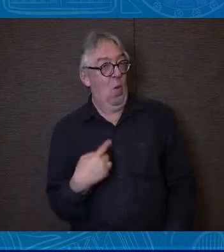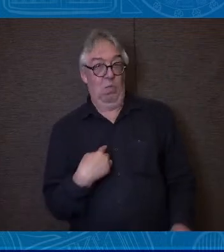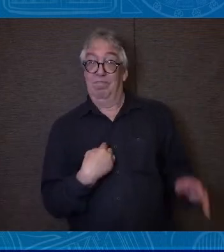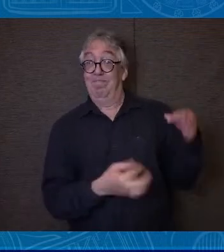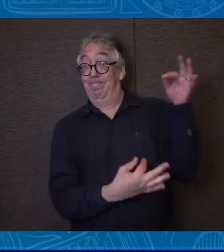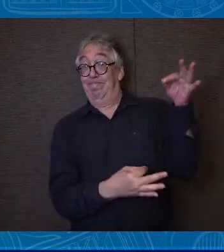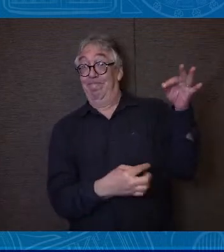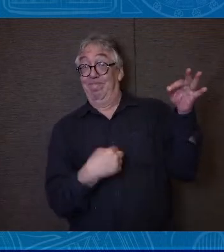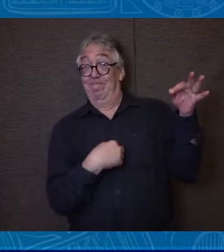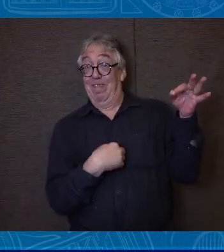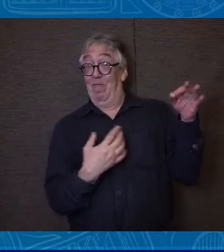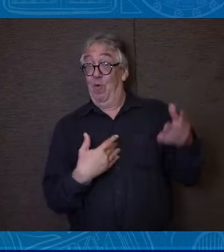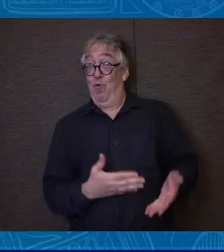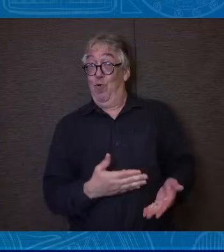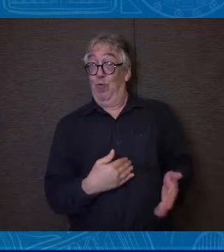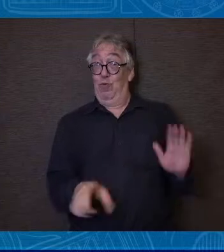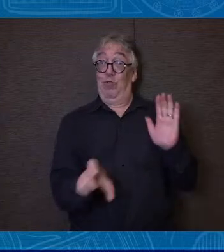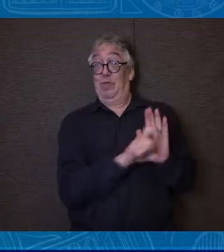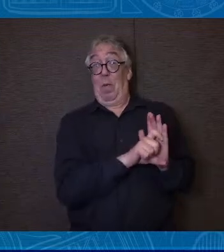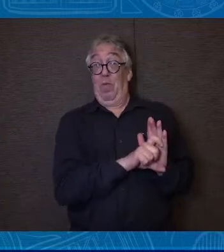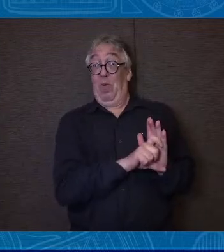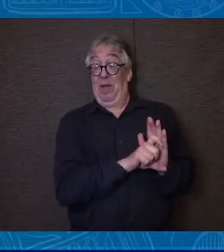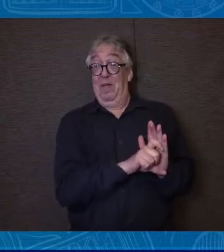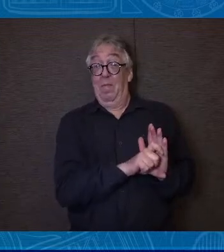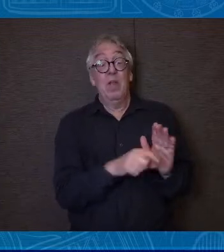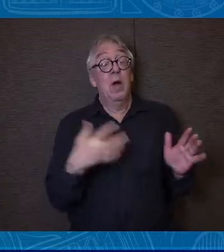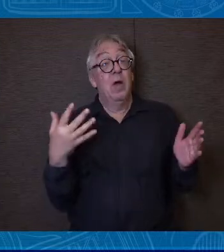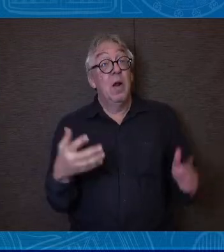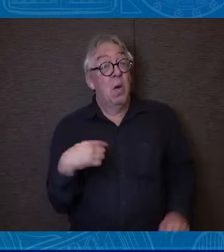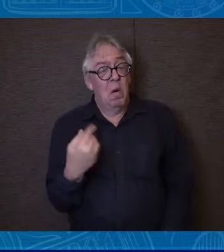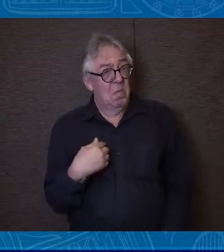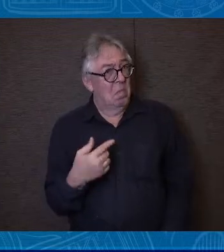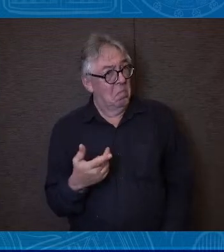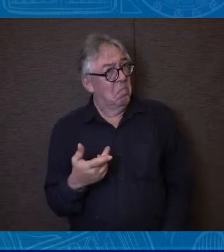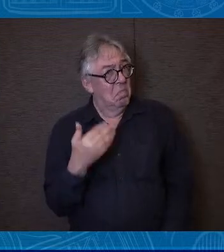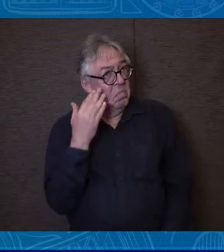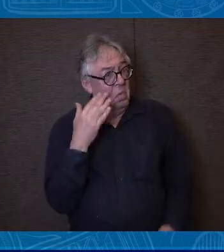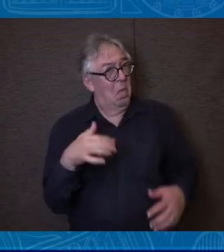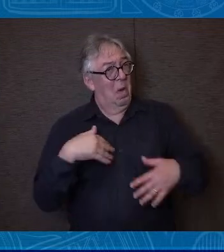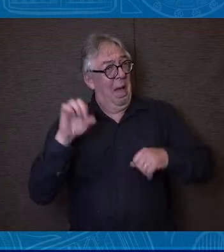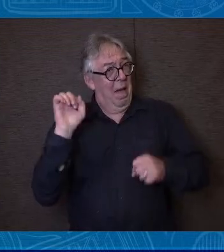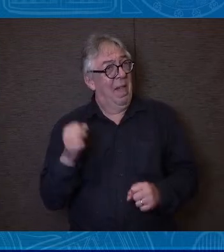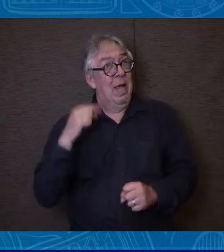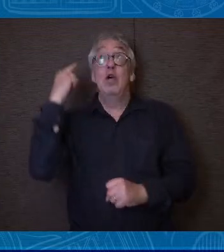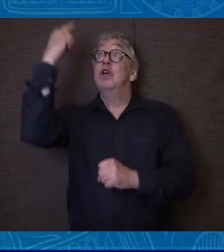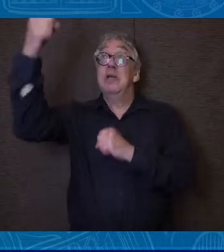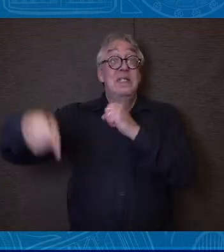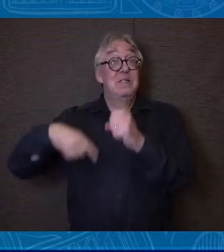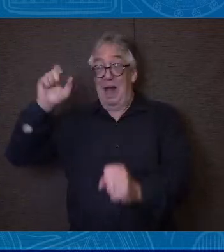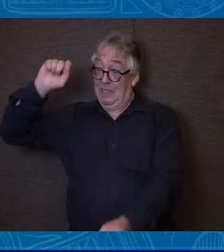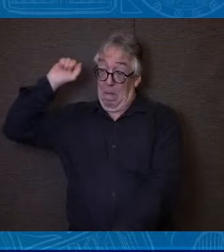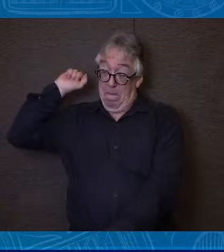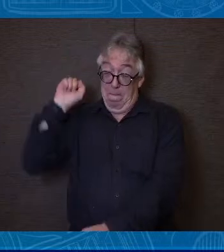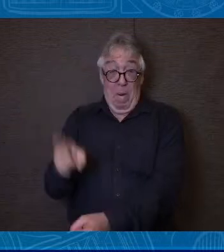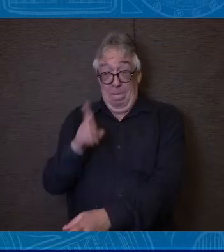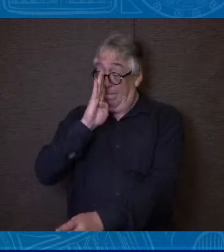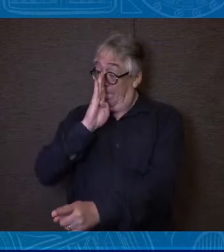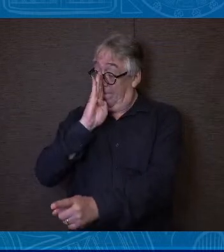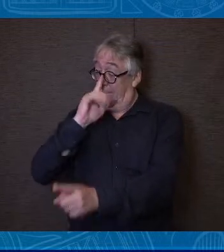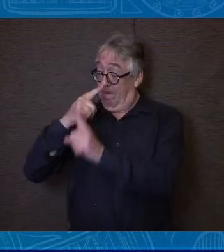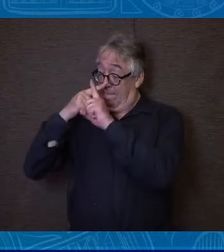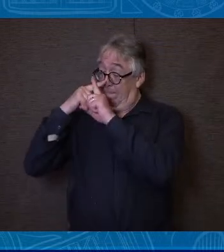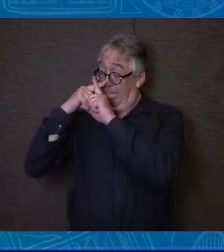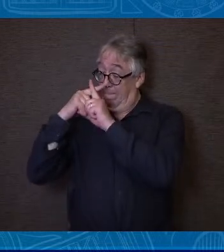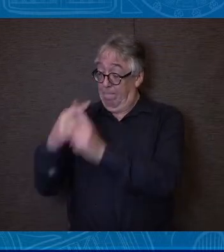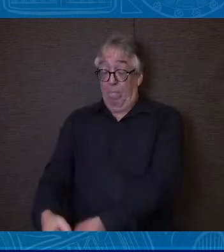system that is able to send information directly from space to the smartphone of everyone